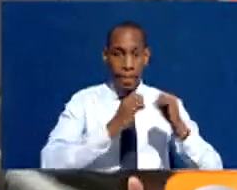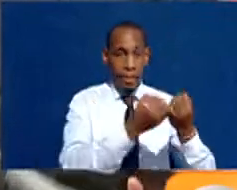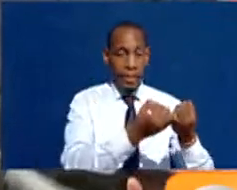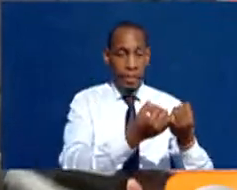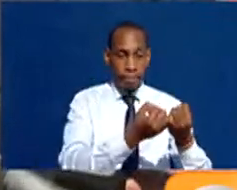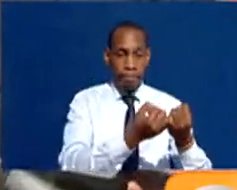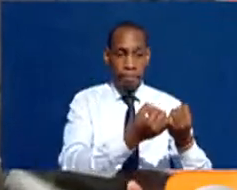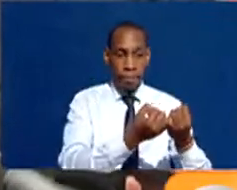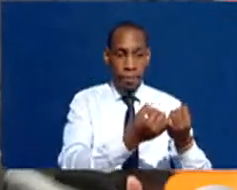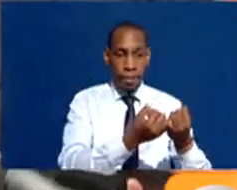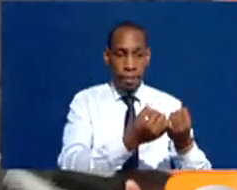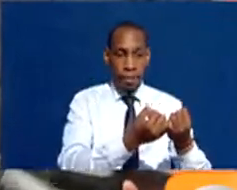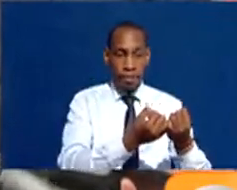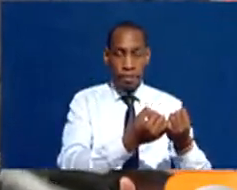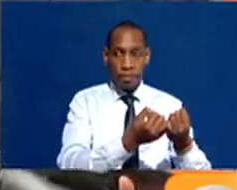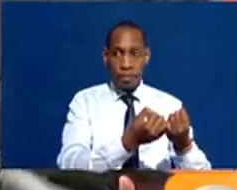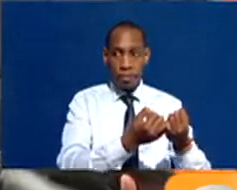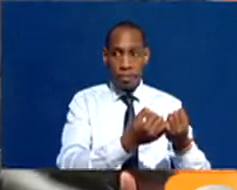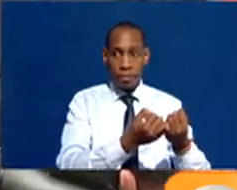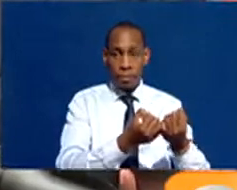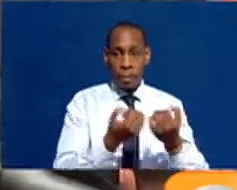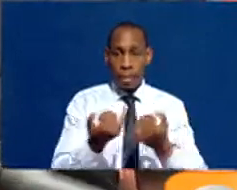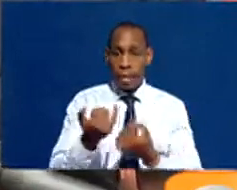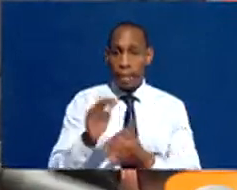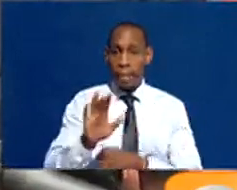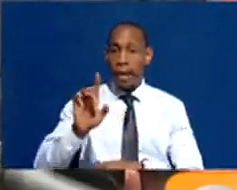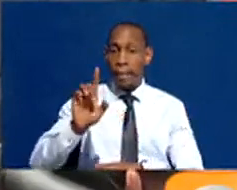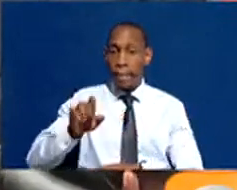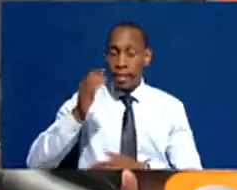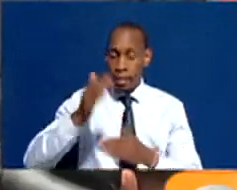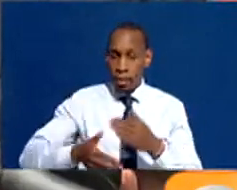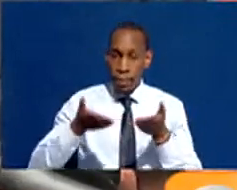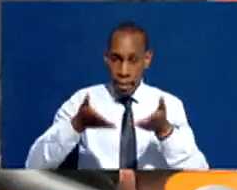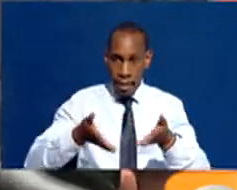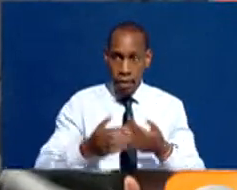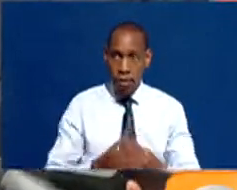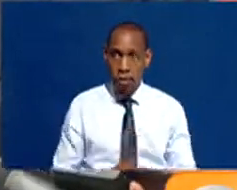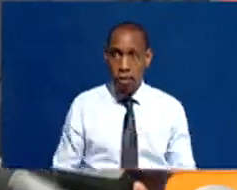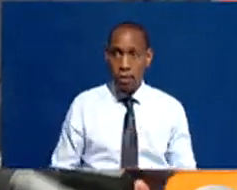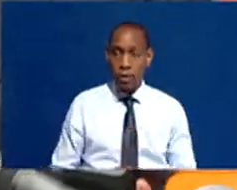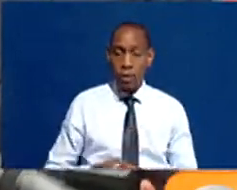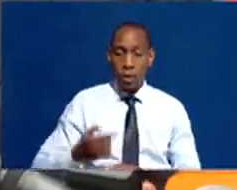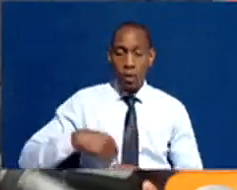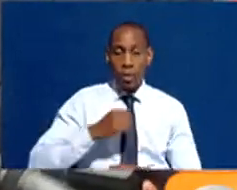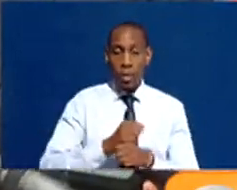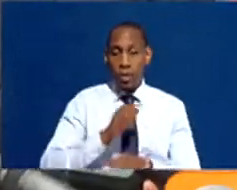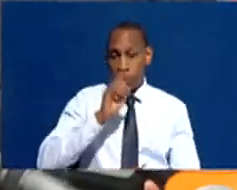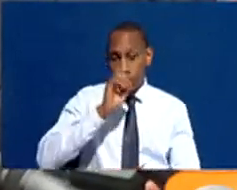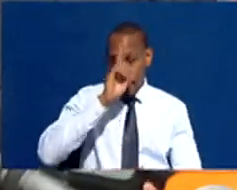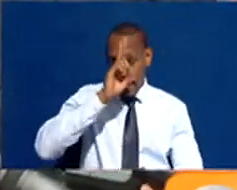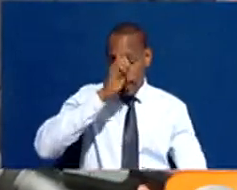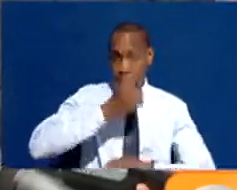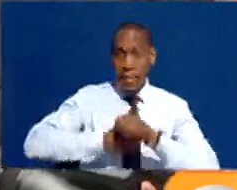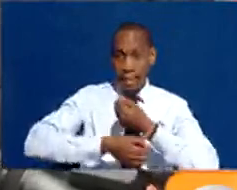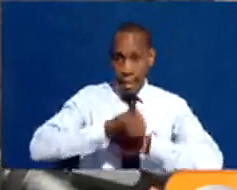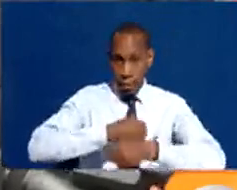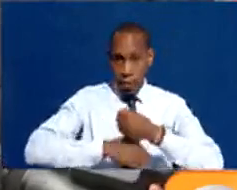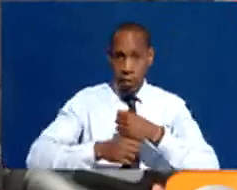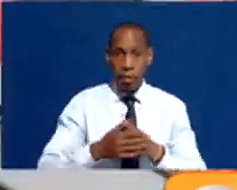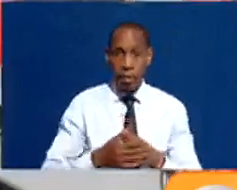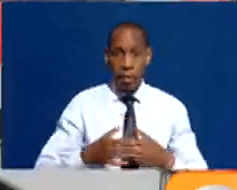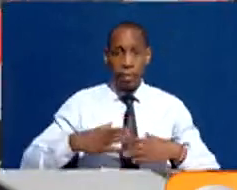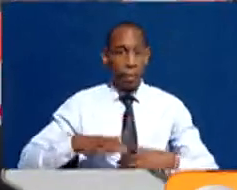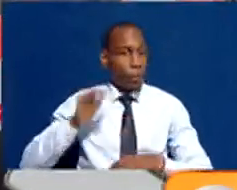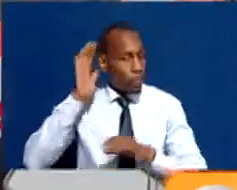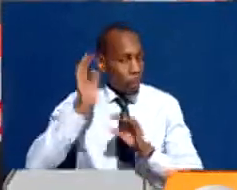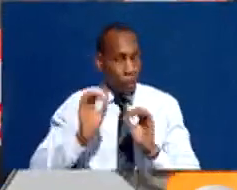ambazo zinaziko, they should stop forthwith. We are going to take stern action for those who will